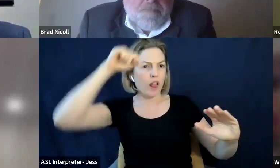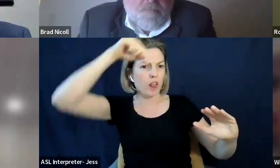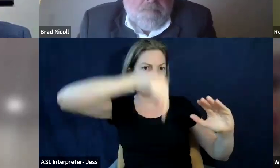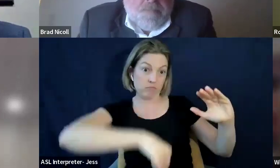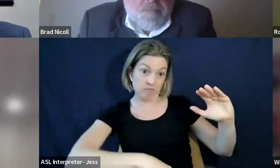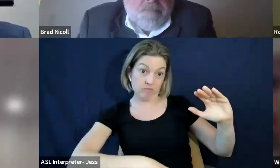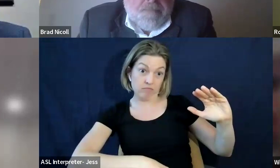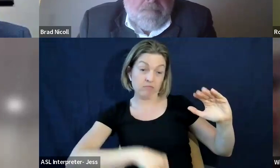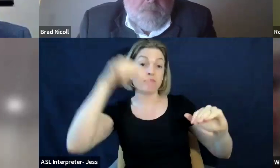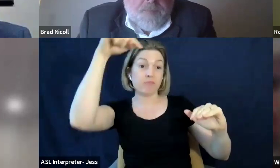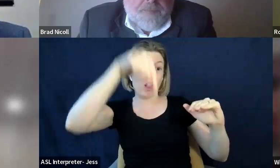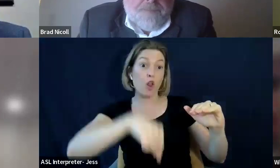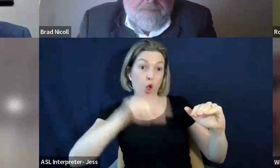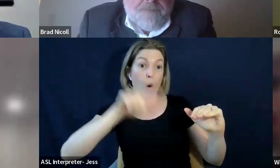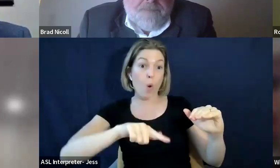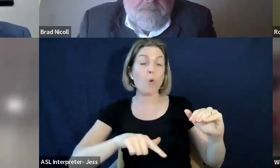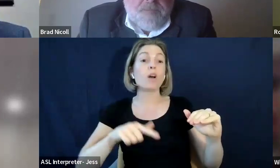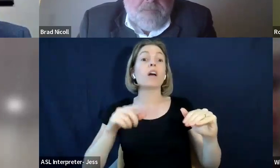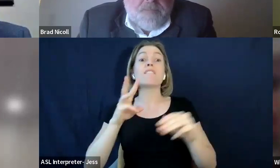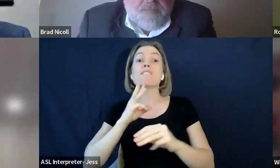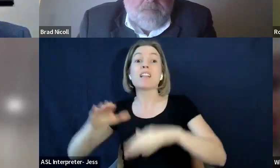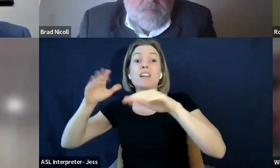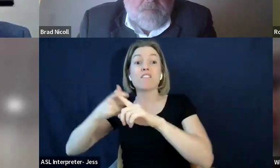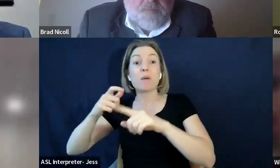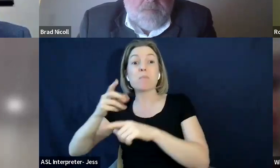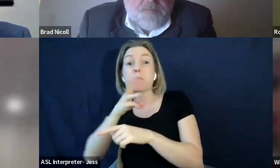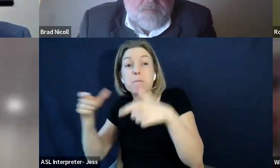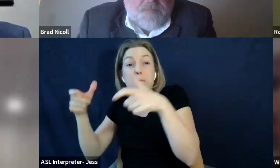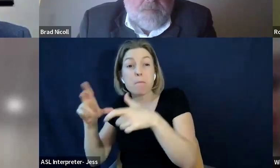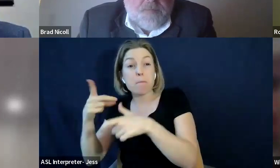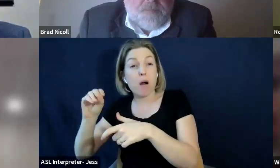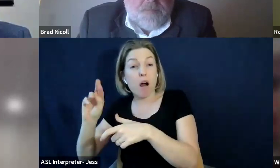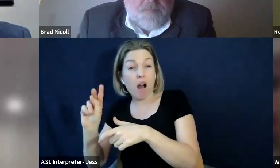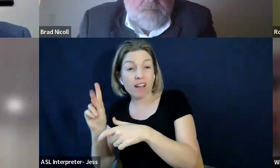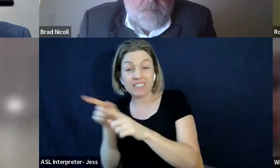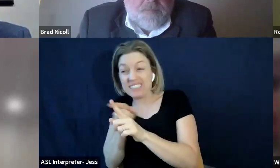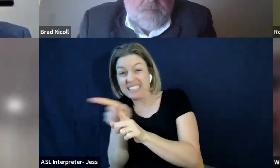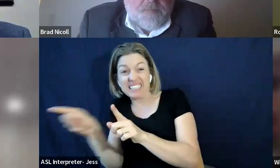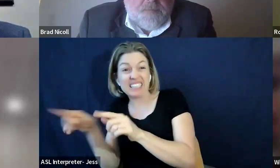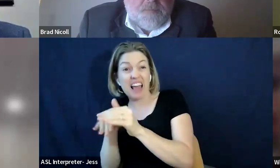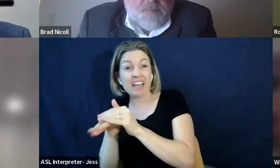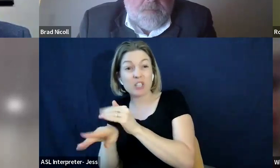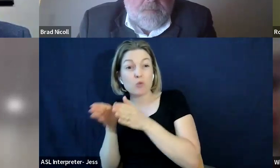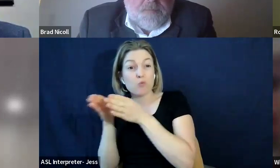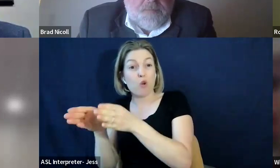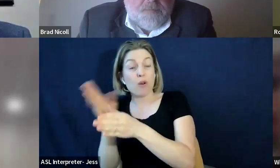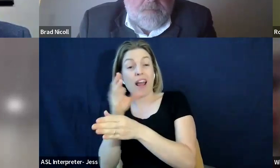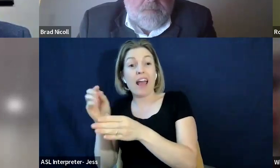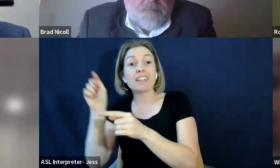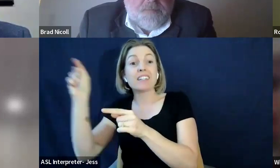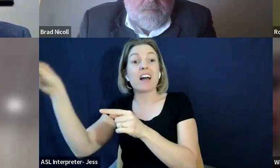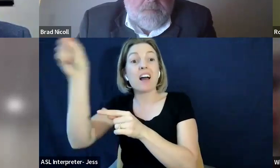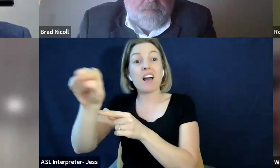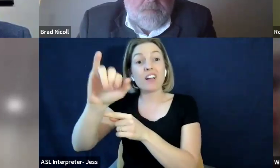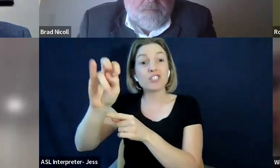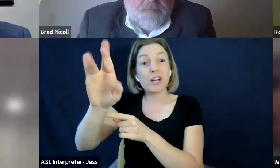The flooding from the adjacent pond that's nearby there, just off of that access road, as well as the Jerry's Pond area,